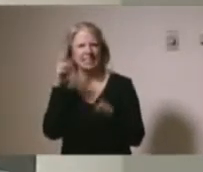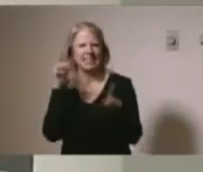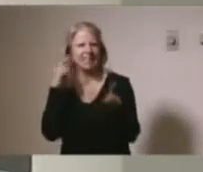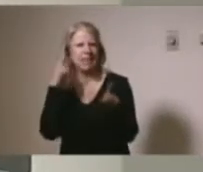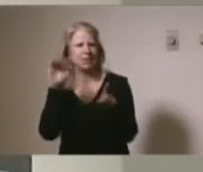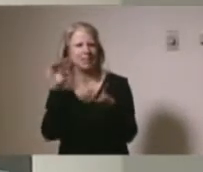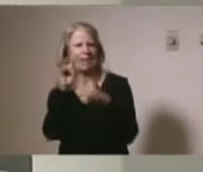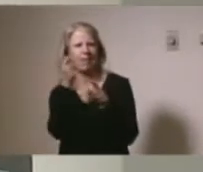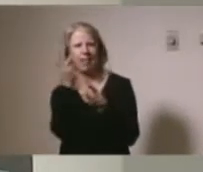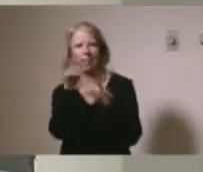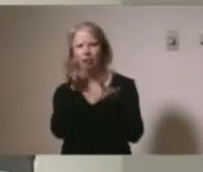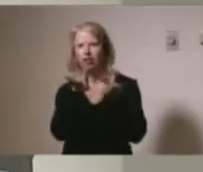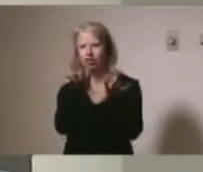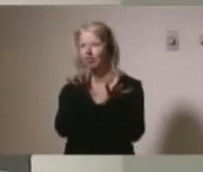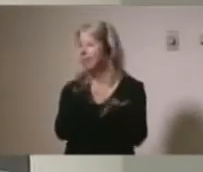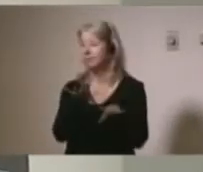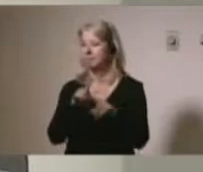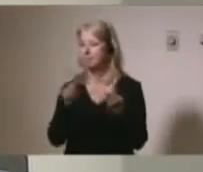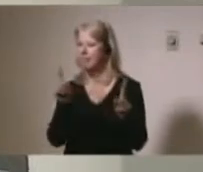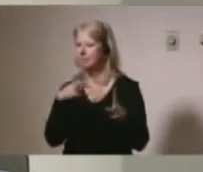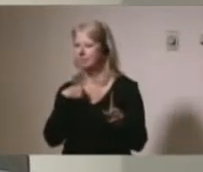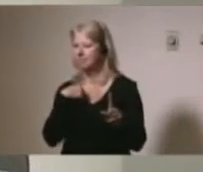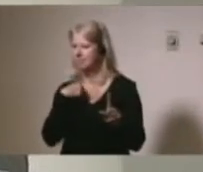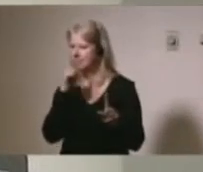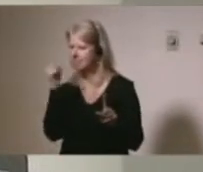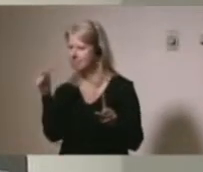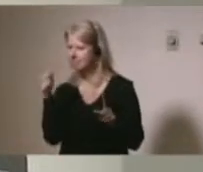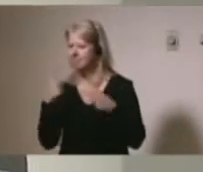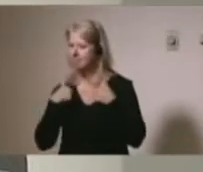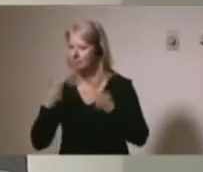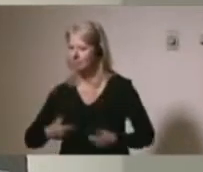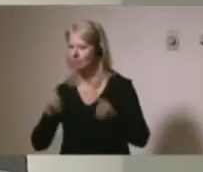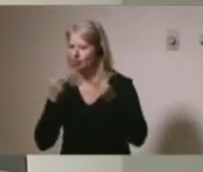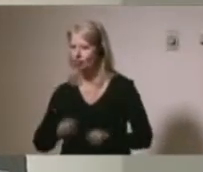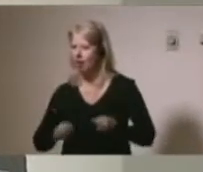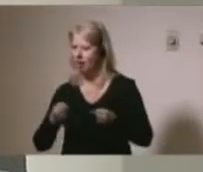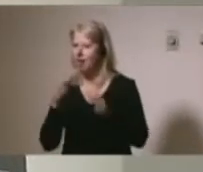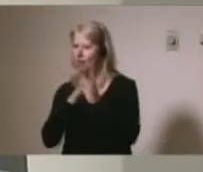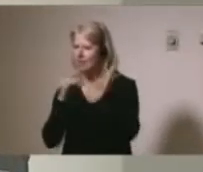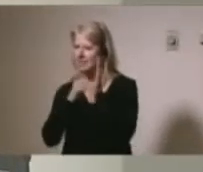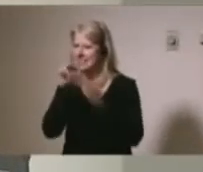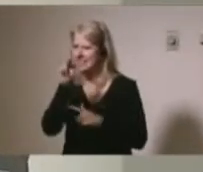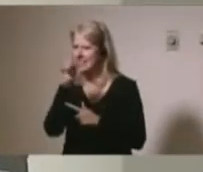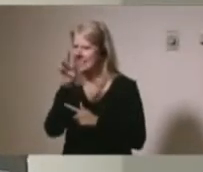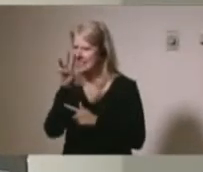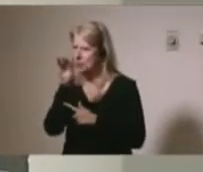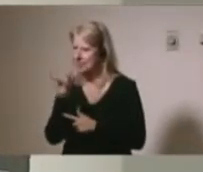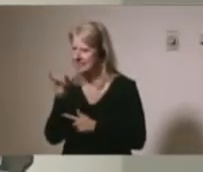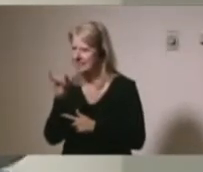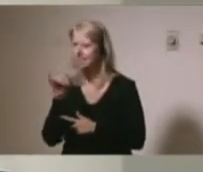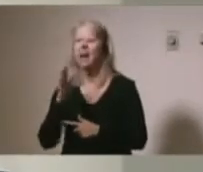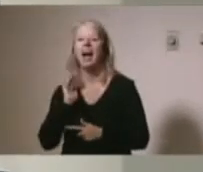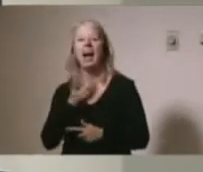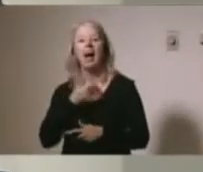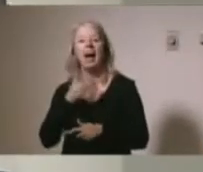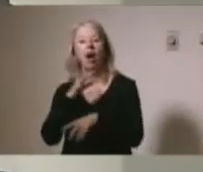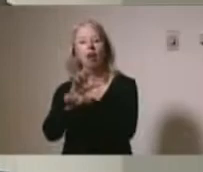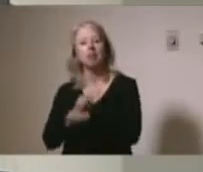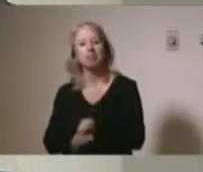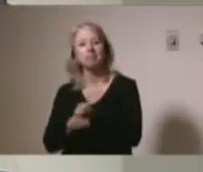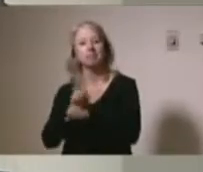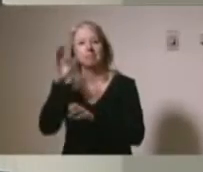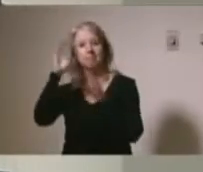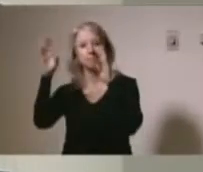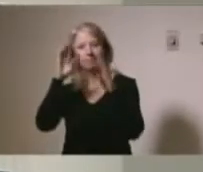yeah, but I'm not. I am a Kiwi. For some typical greetings, would you